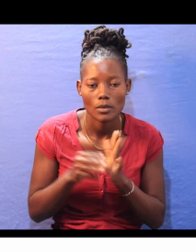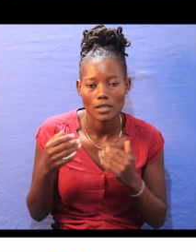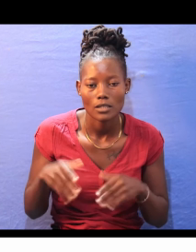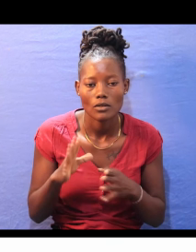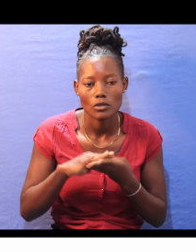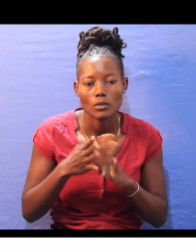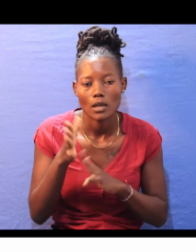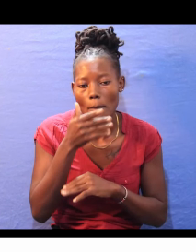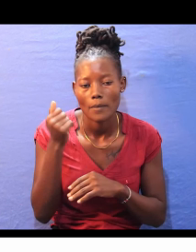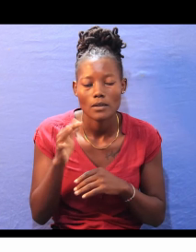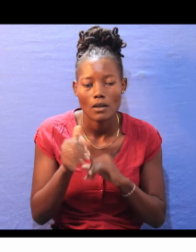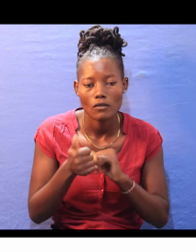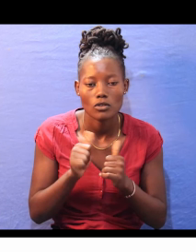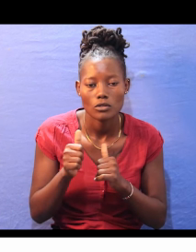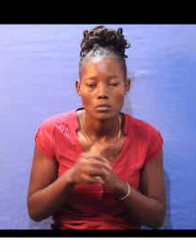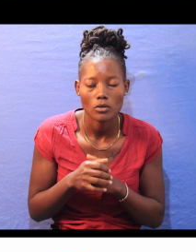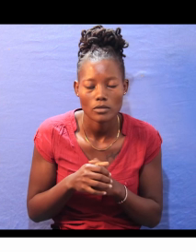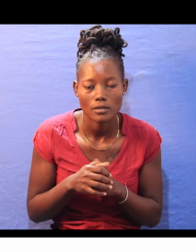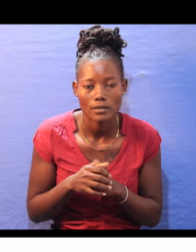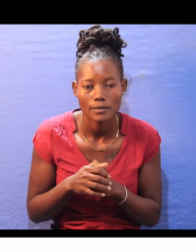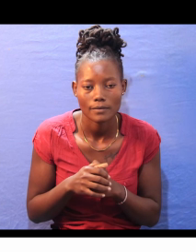get better for sports.